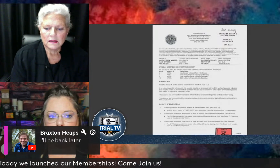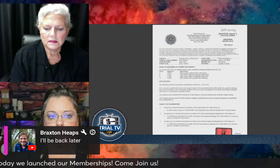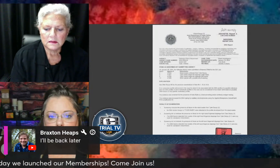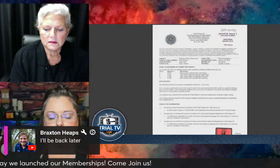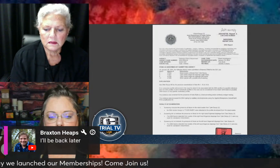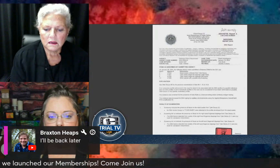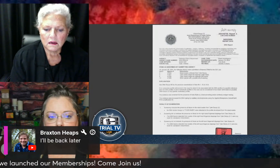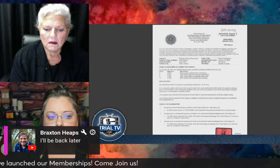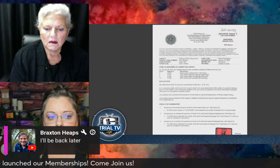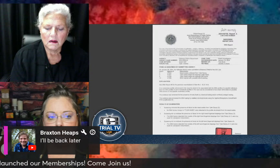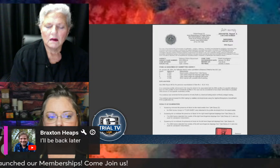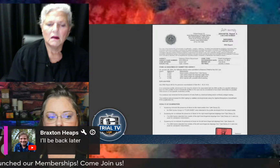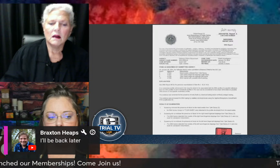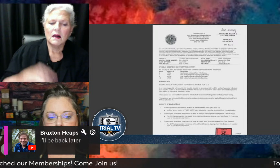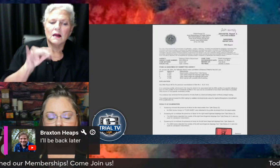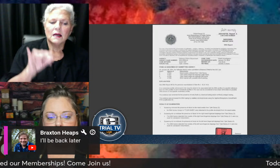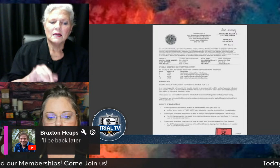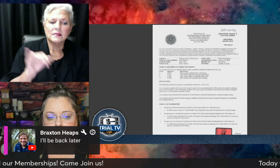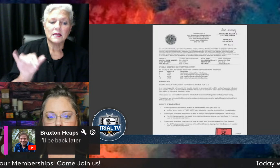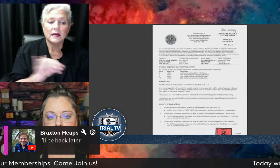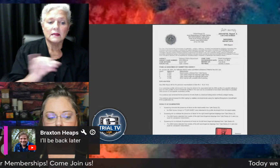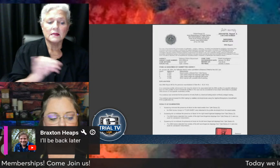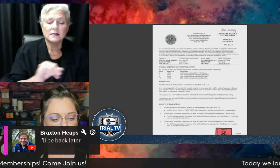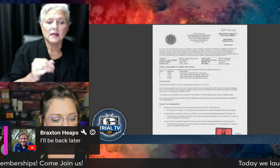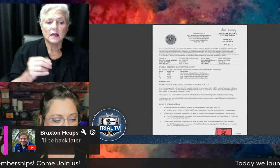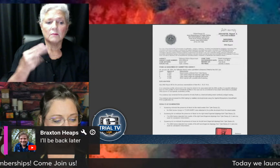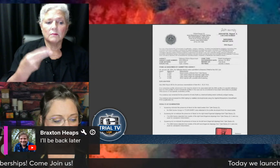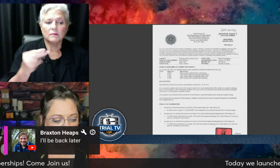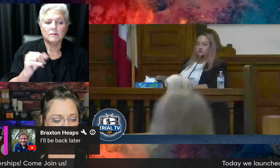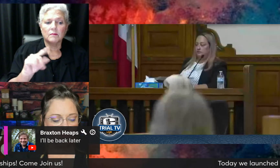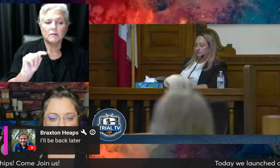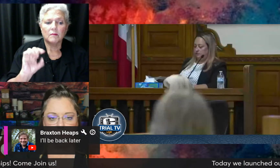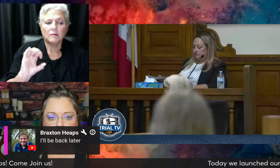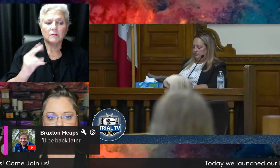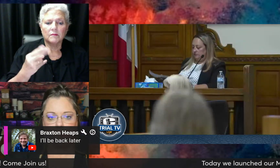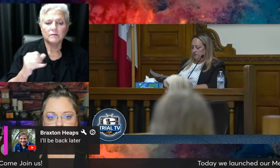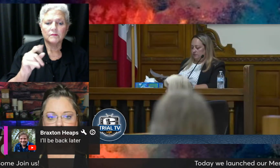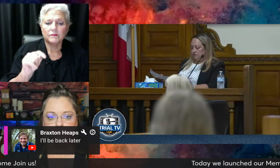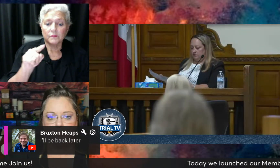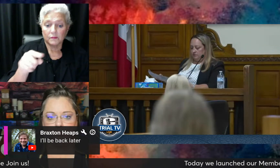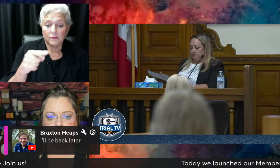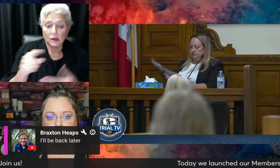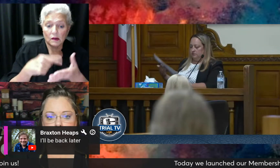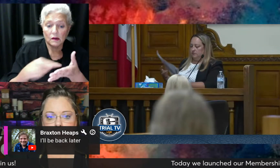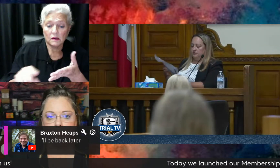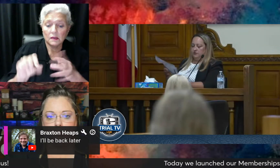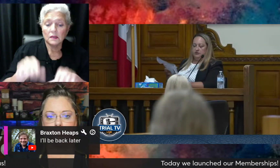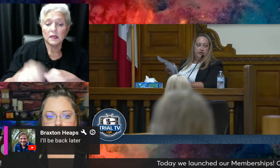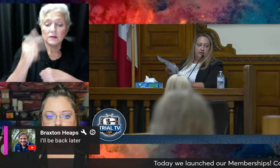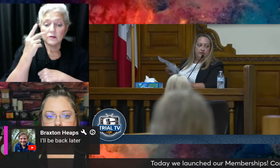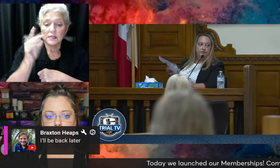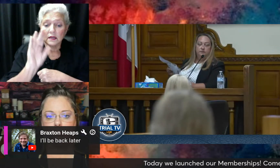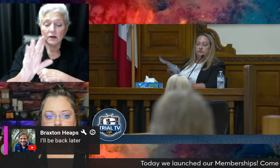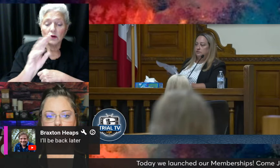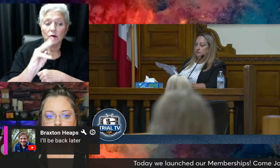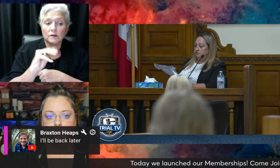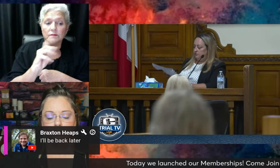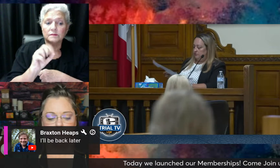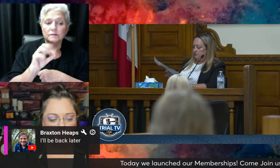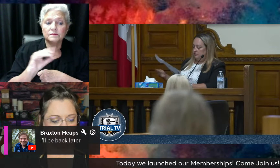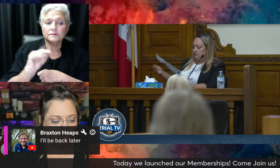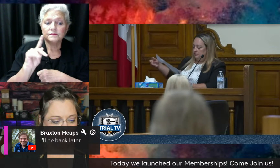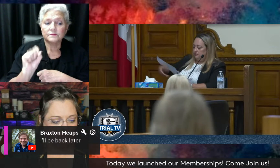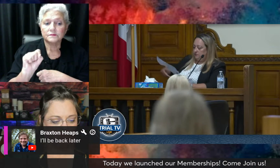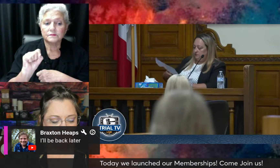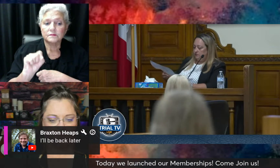Is that the same hatchet that you examined? Yes, it is. Can you see your marks on there? Yes, I can. Could